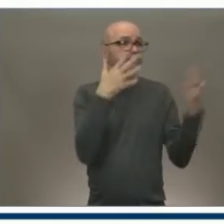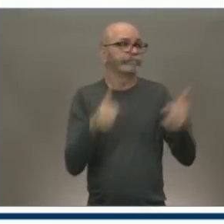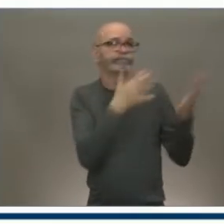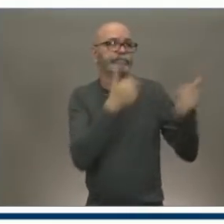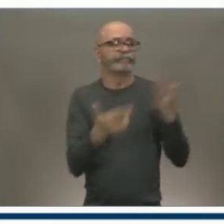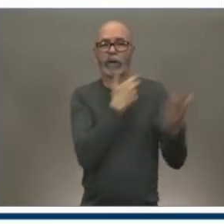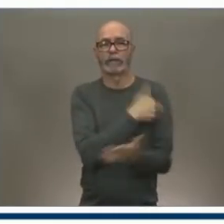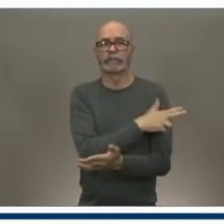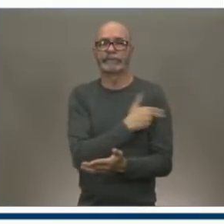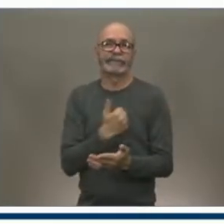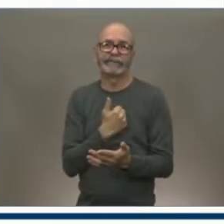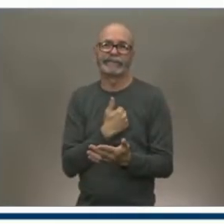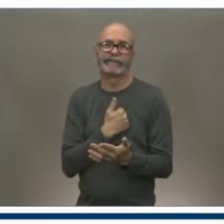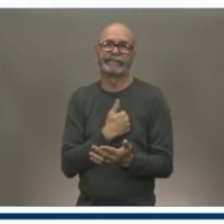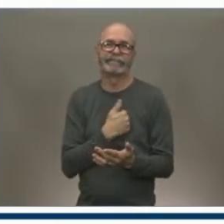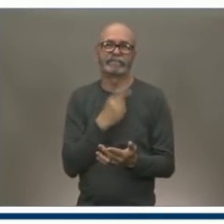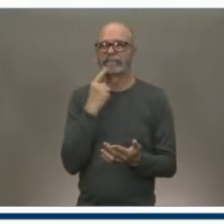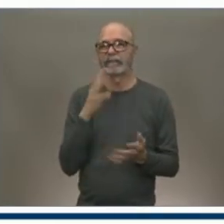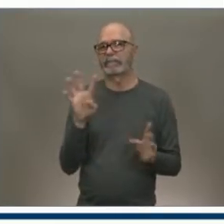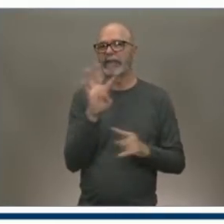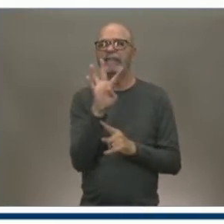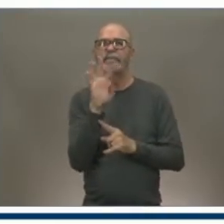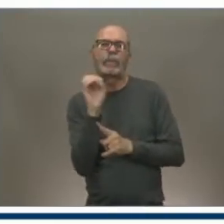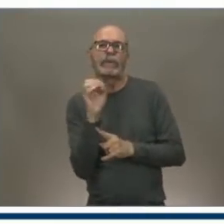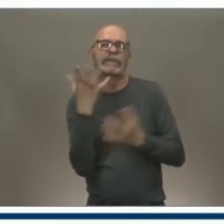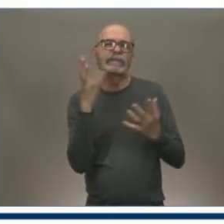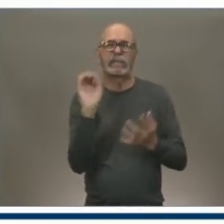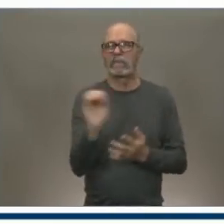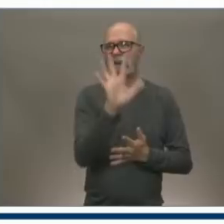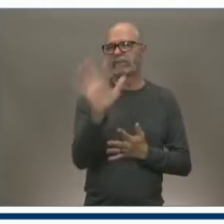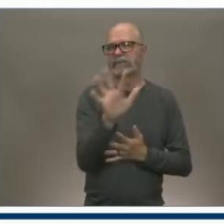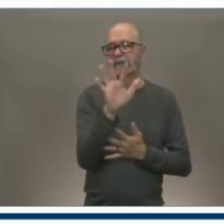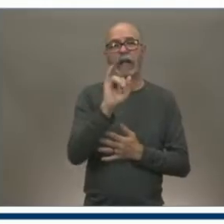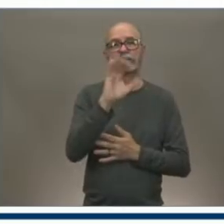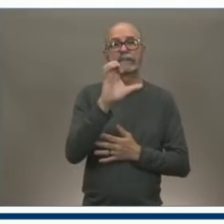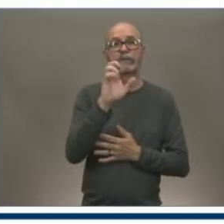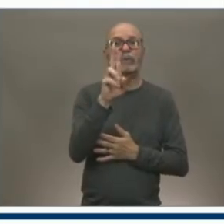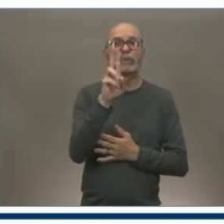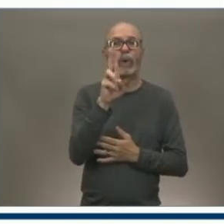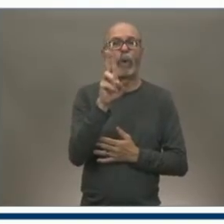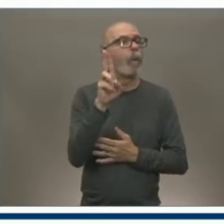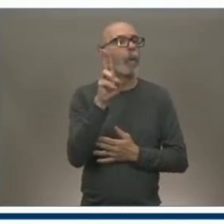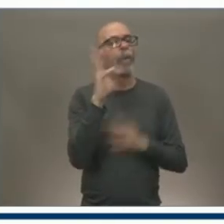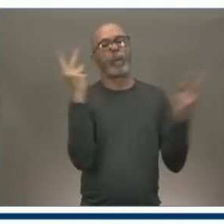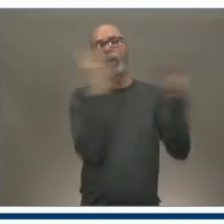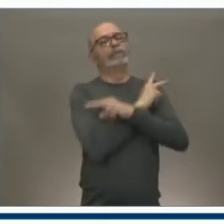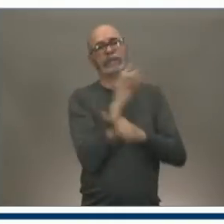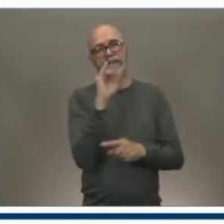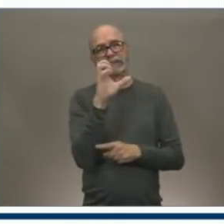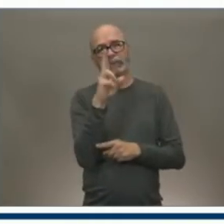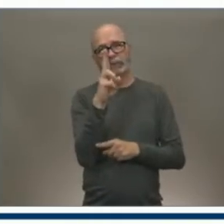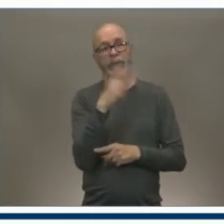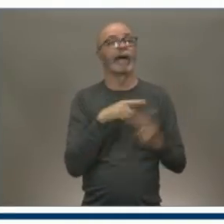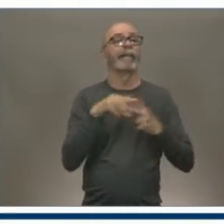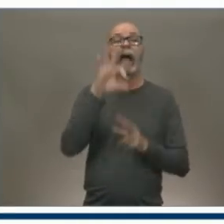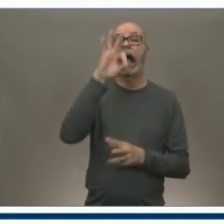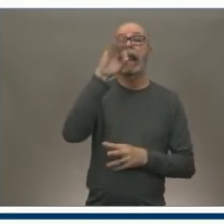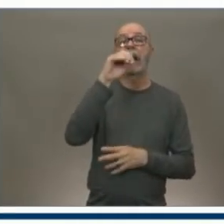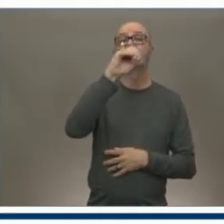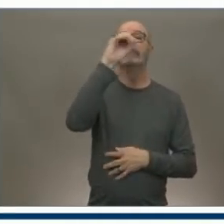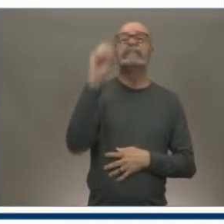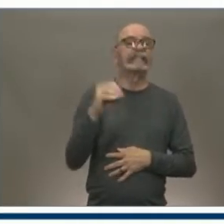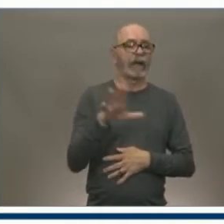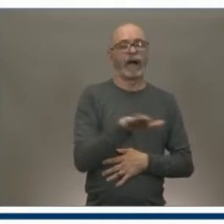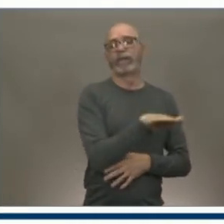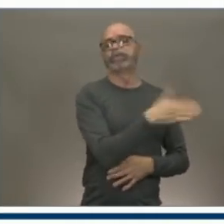of deaths. These facts are clear. An age-based approach is also faster. We can quickly identify how many